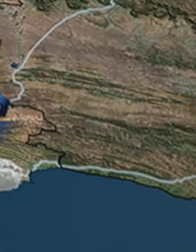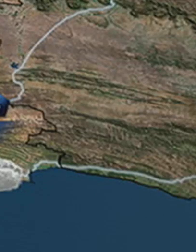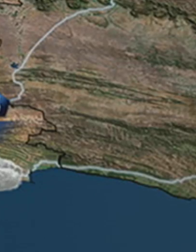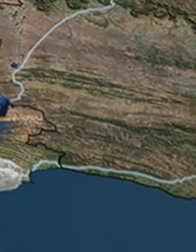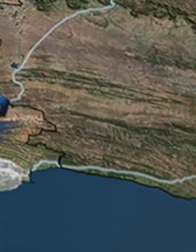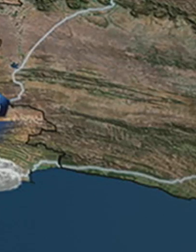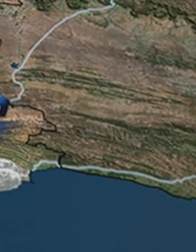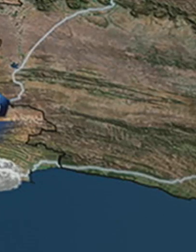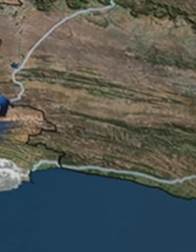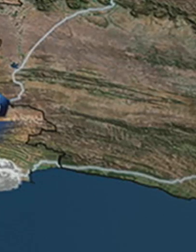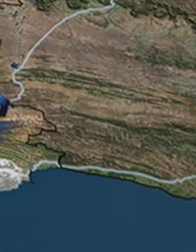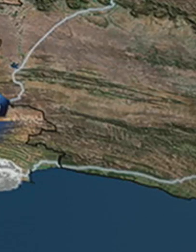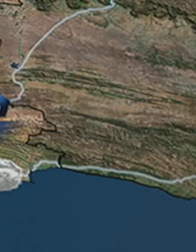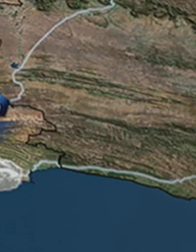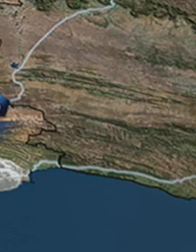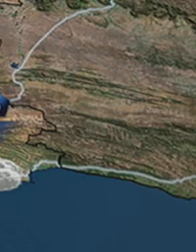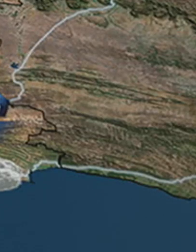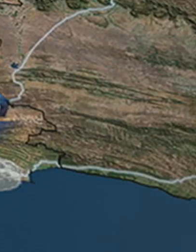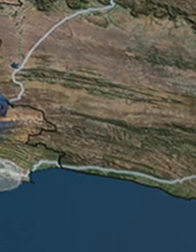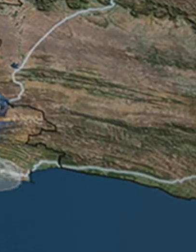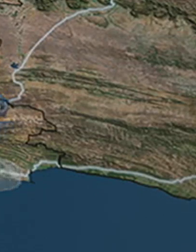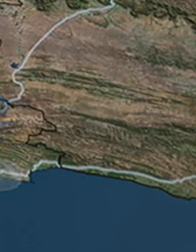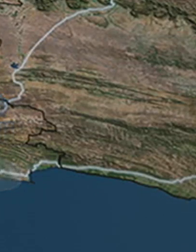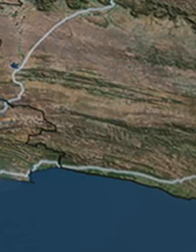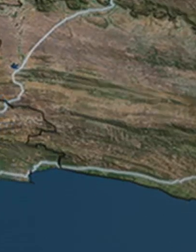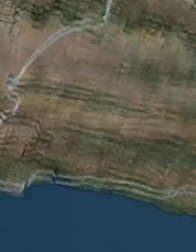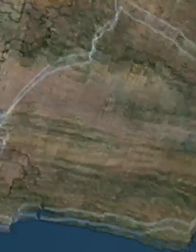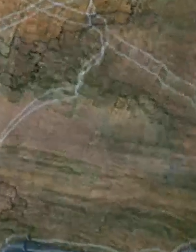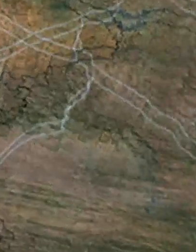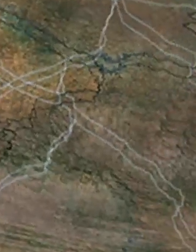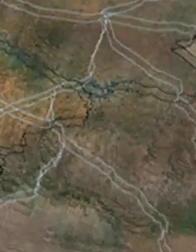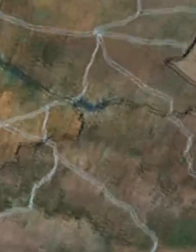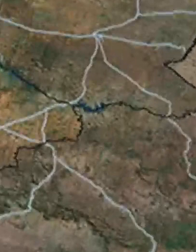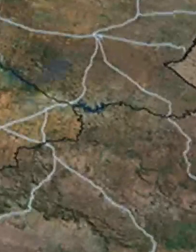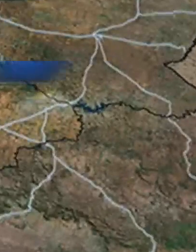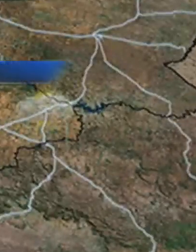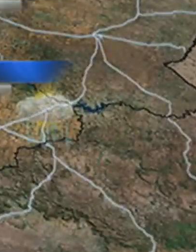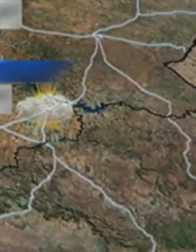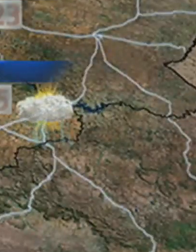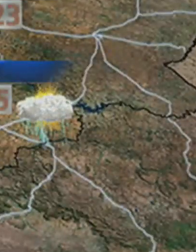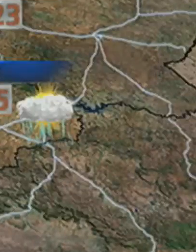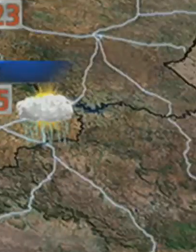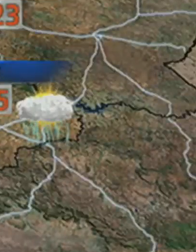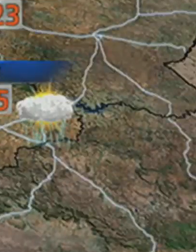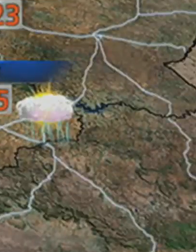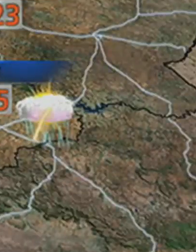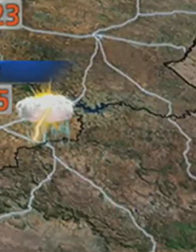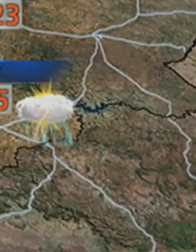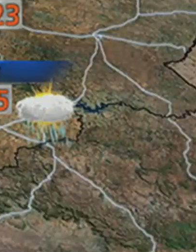go di le 29 mo Thapameng lebella province ya Northern Cape le teng mo